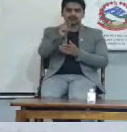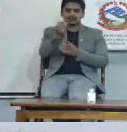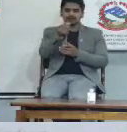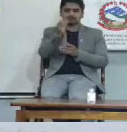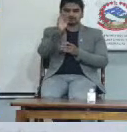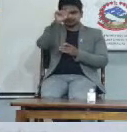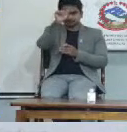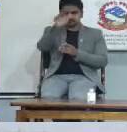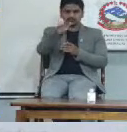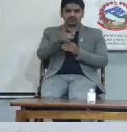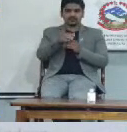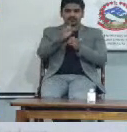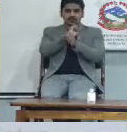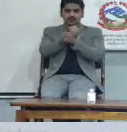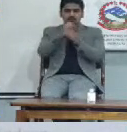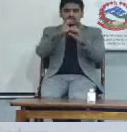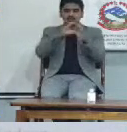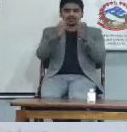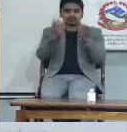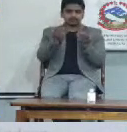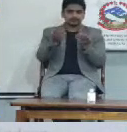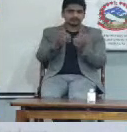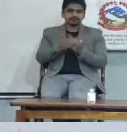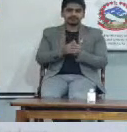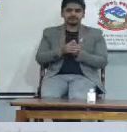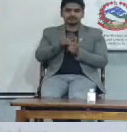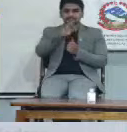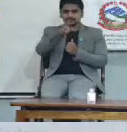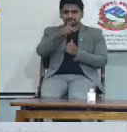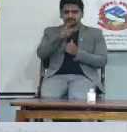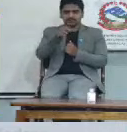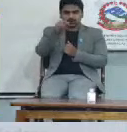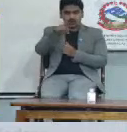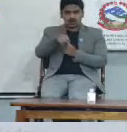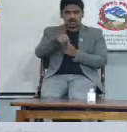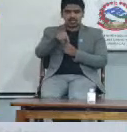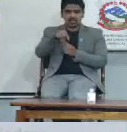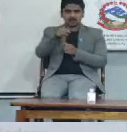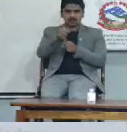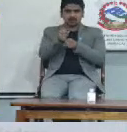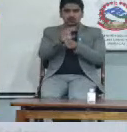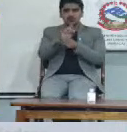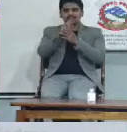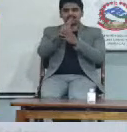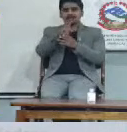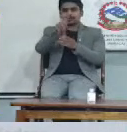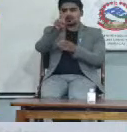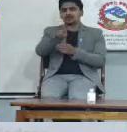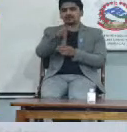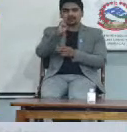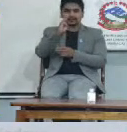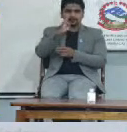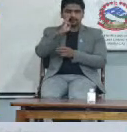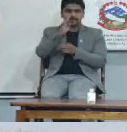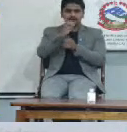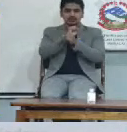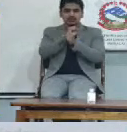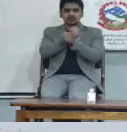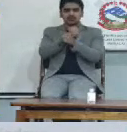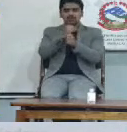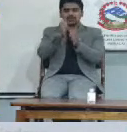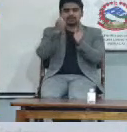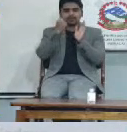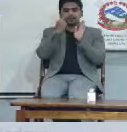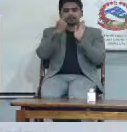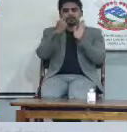and in the COVID-19 situation, and how, what is the media style, what is the media landscape